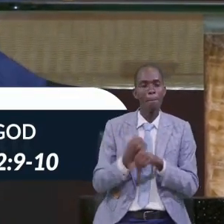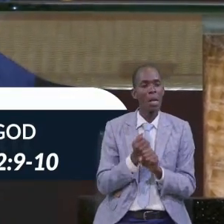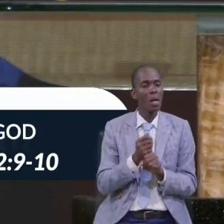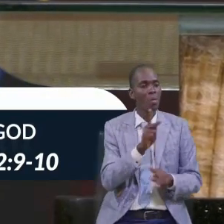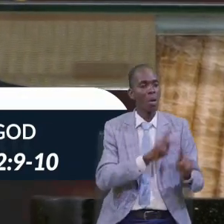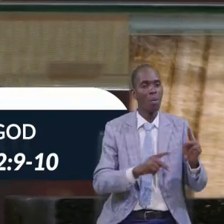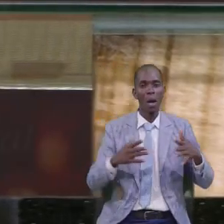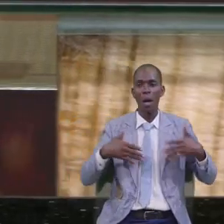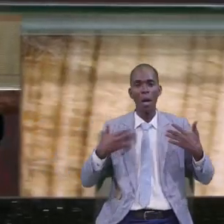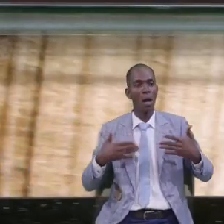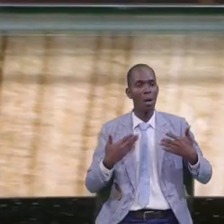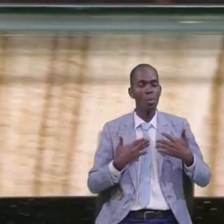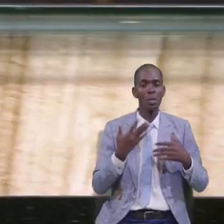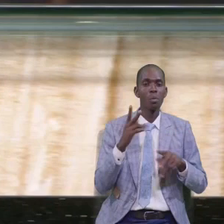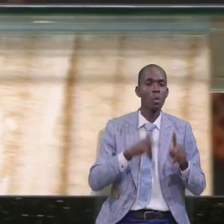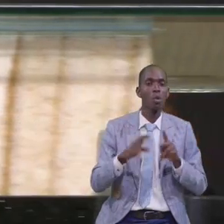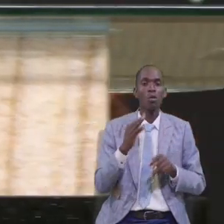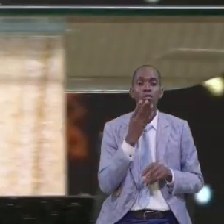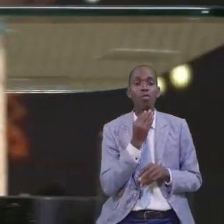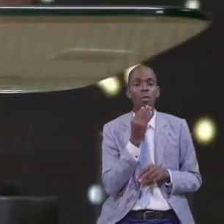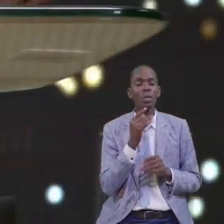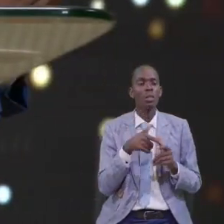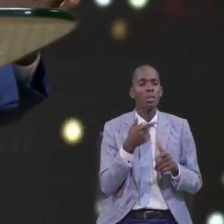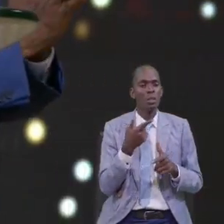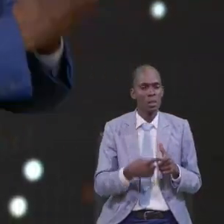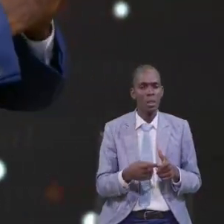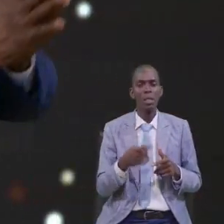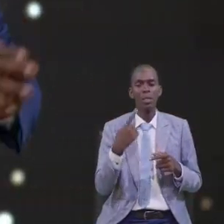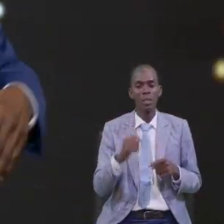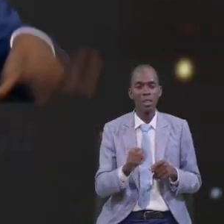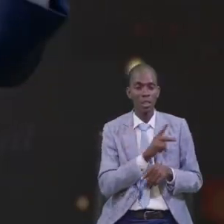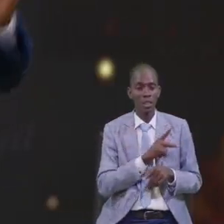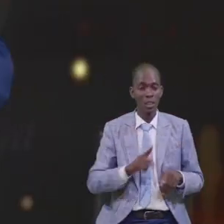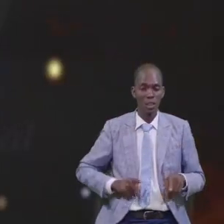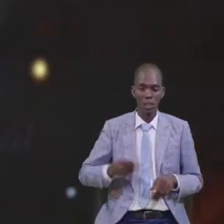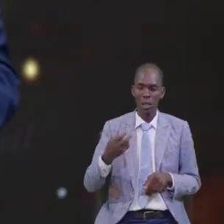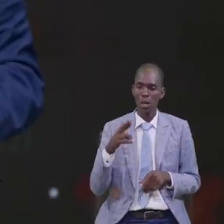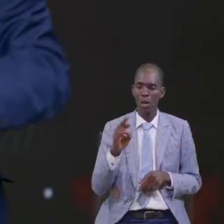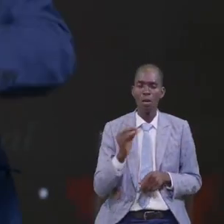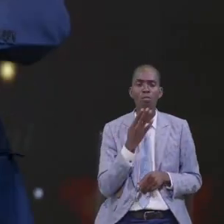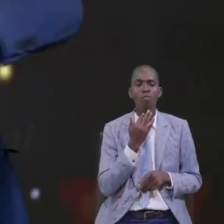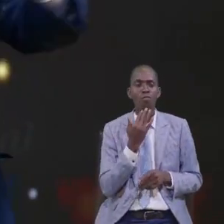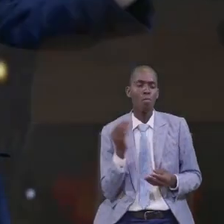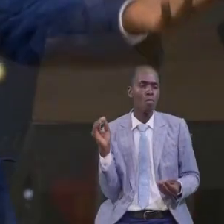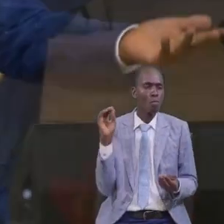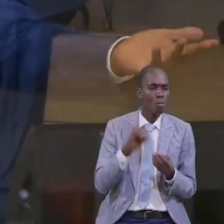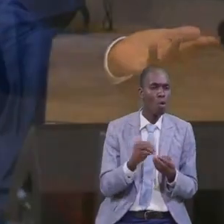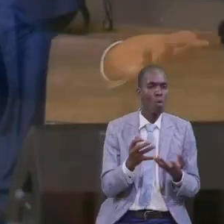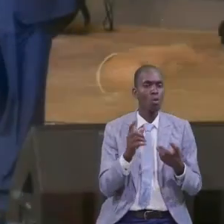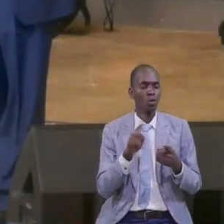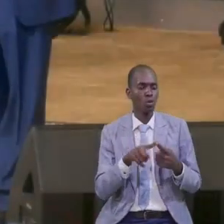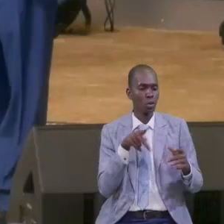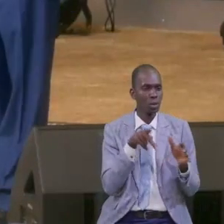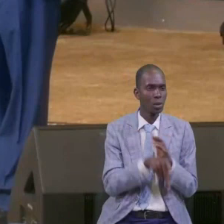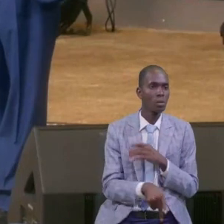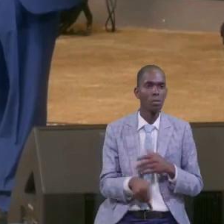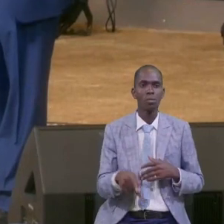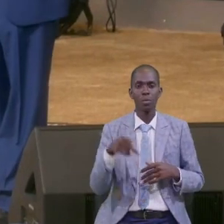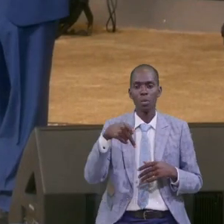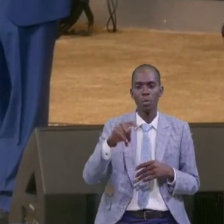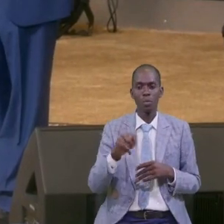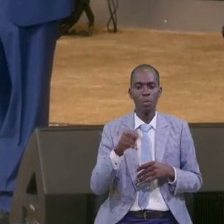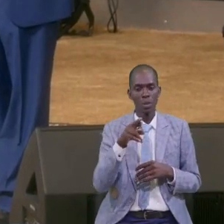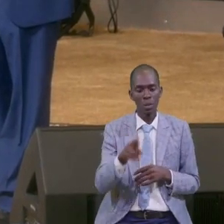make Peter a matter to be the next one to die. And so he put him in prison, and